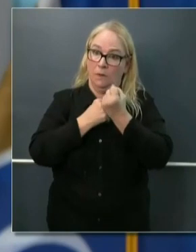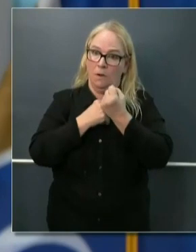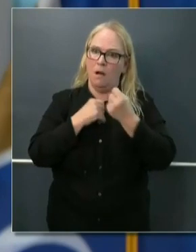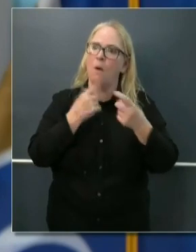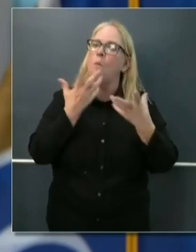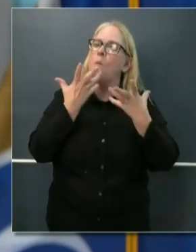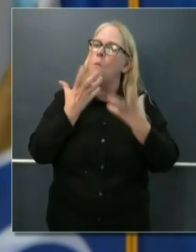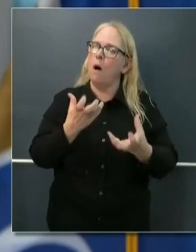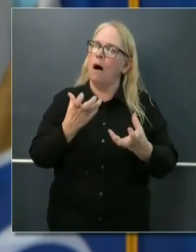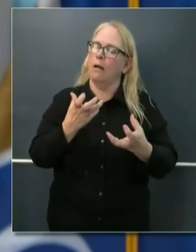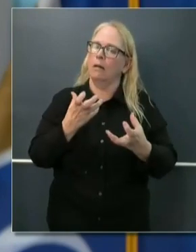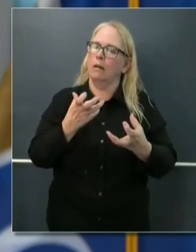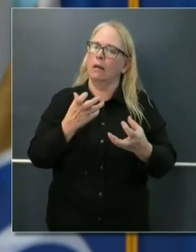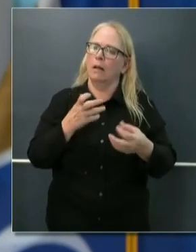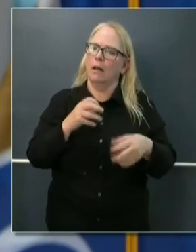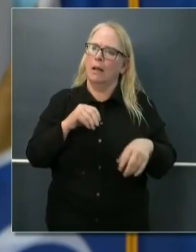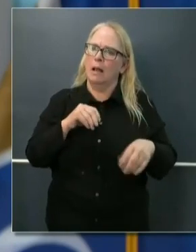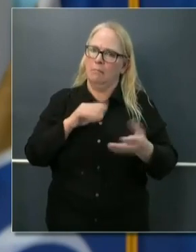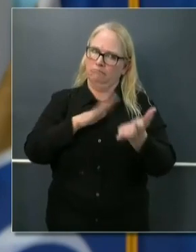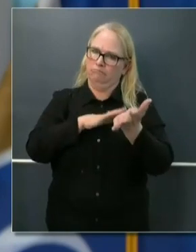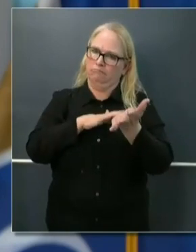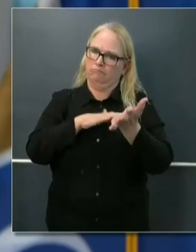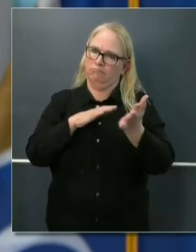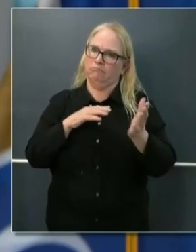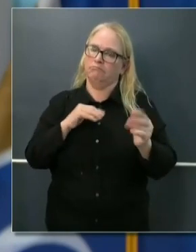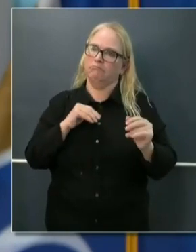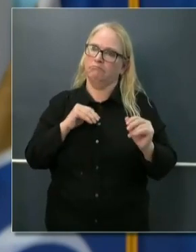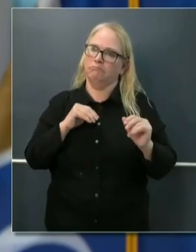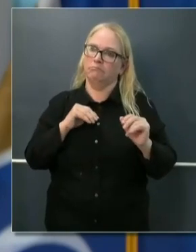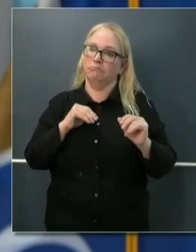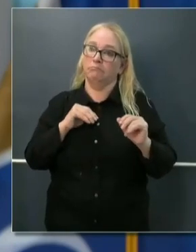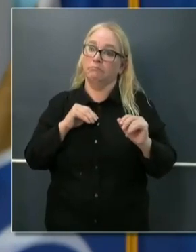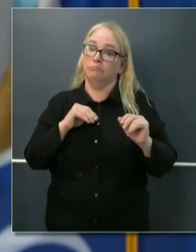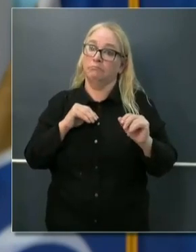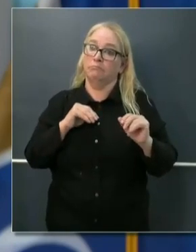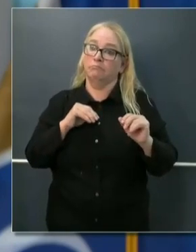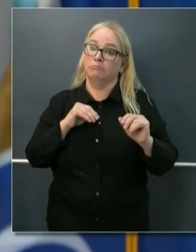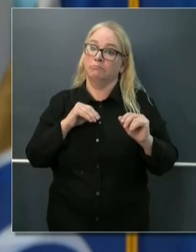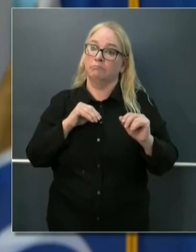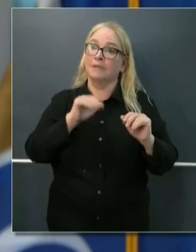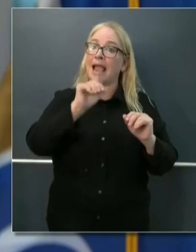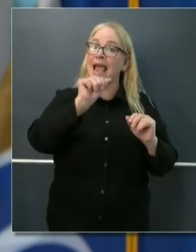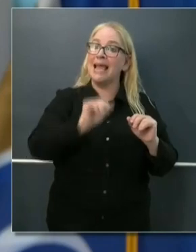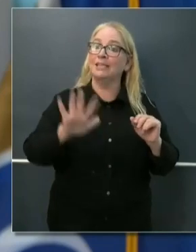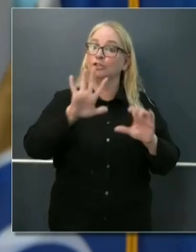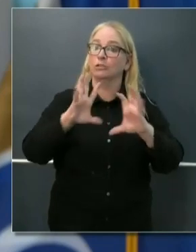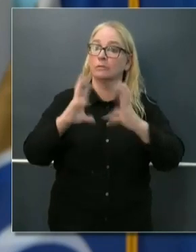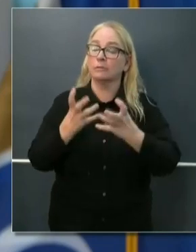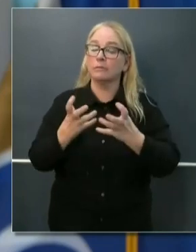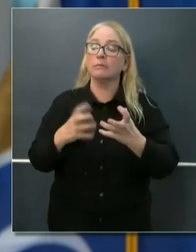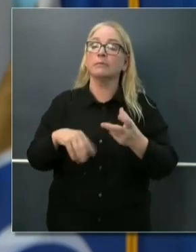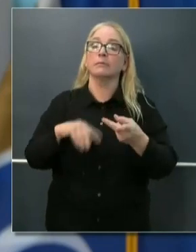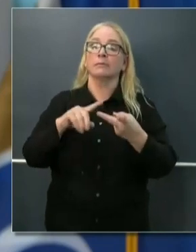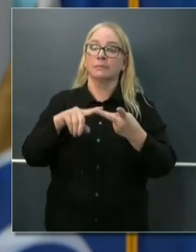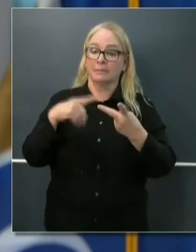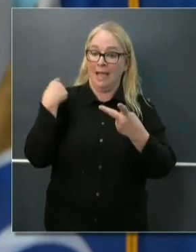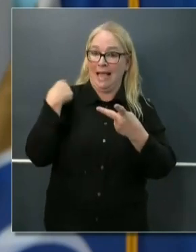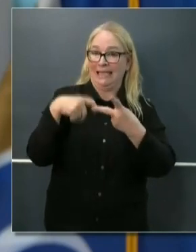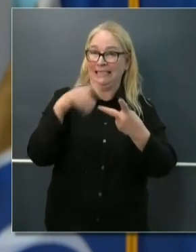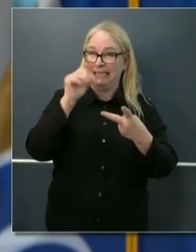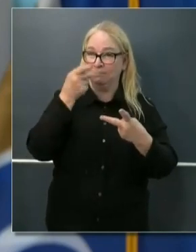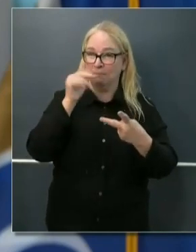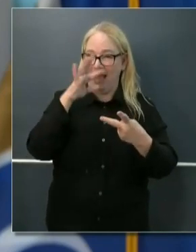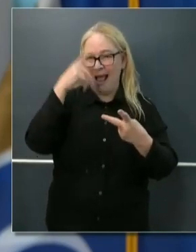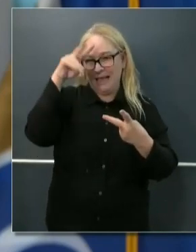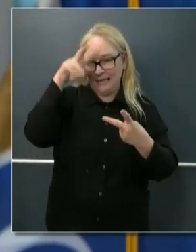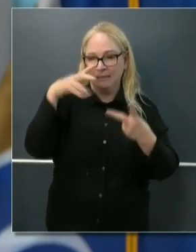compliment very publicly the Asian Caucus and the Latino Caucus and the Black Caucus for their support of this effort, for their